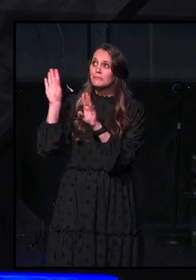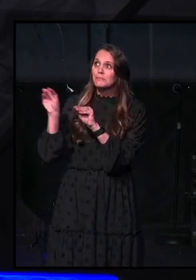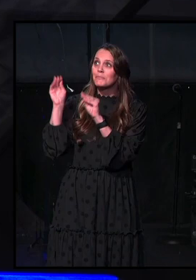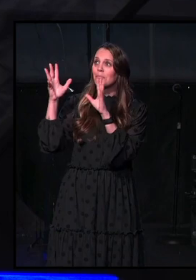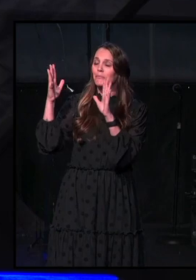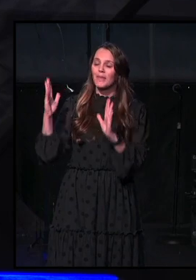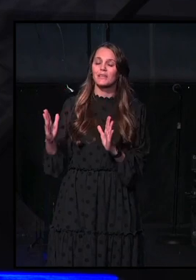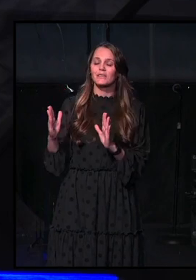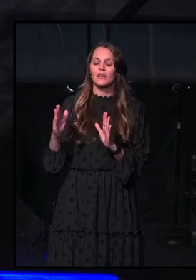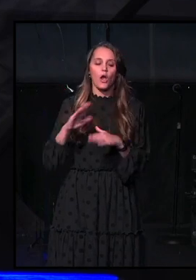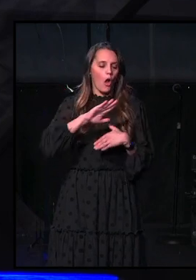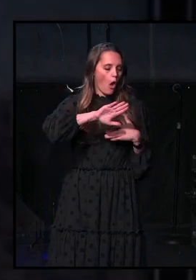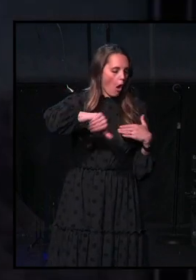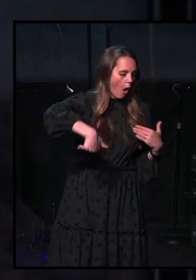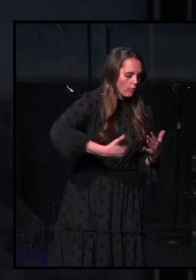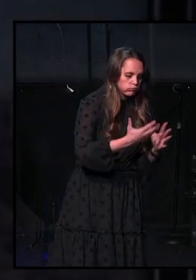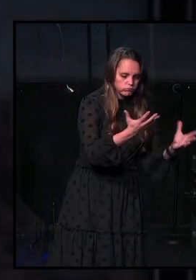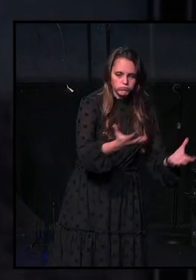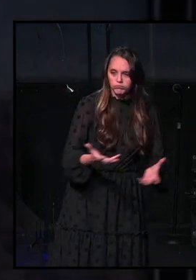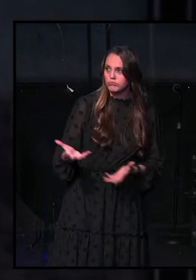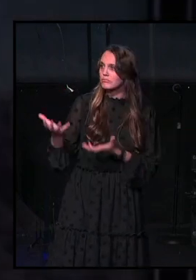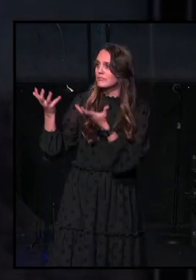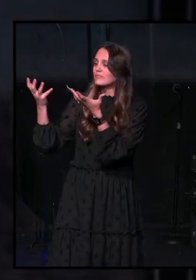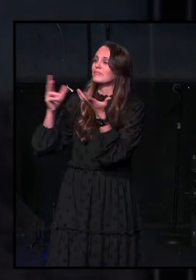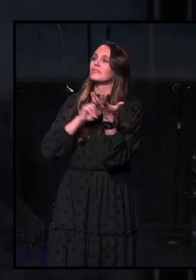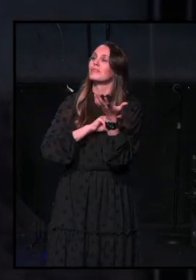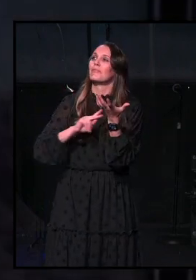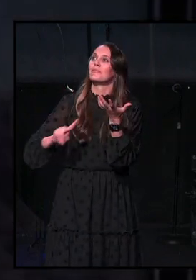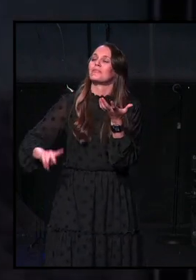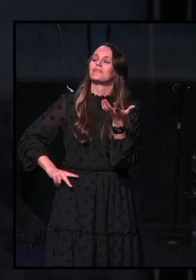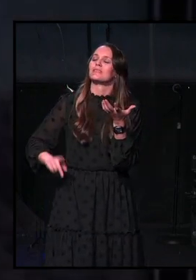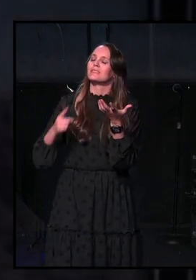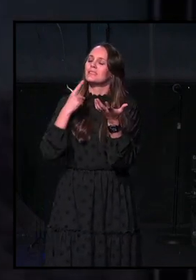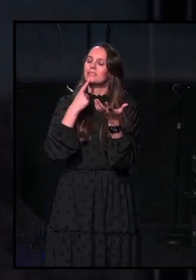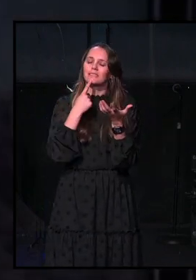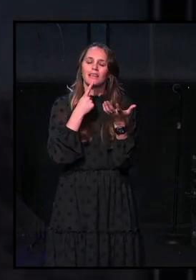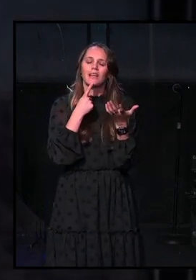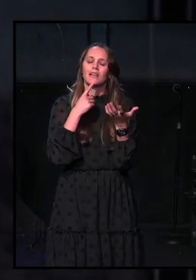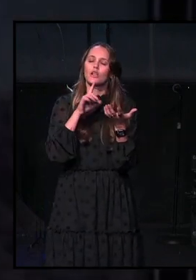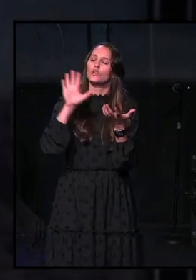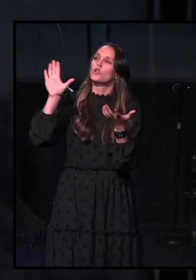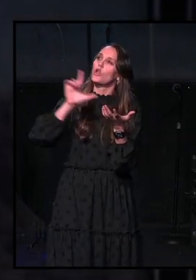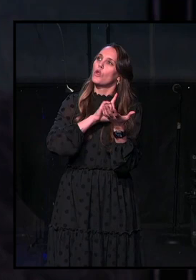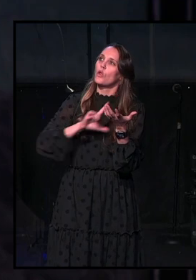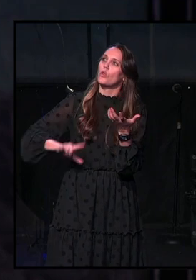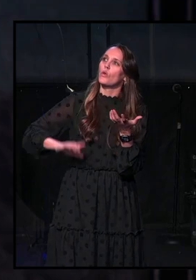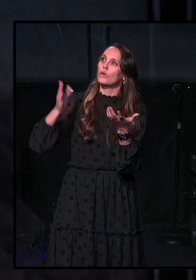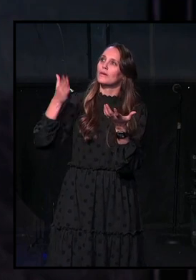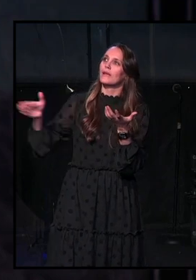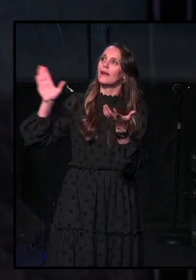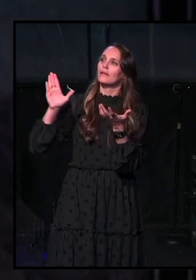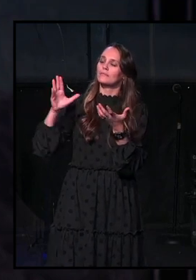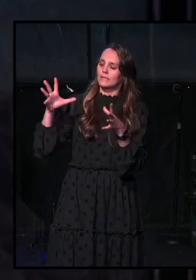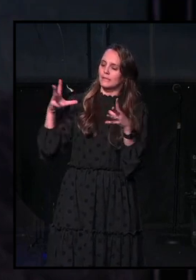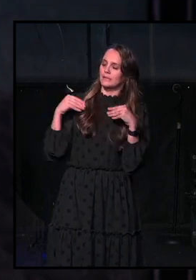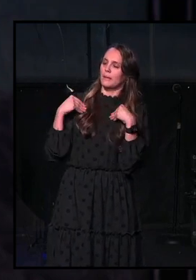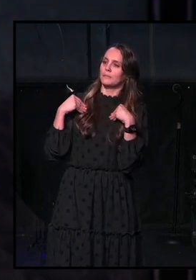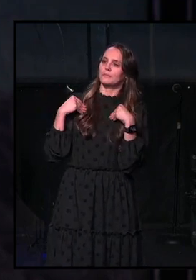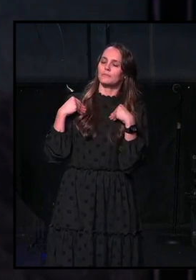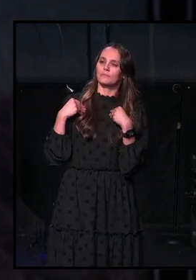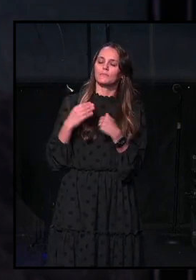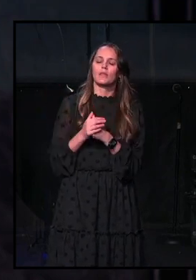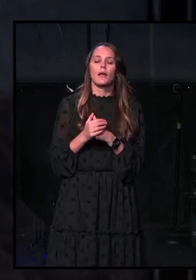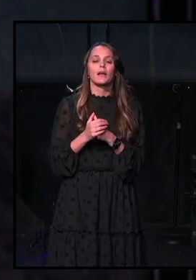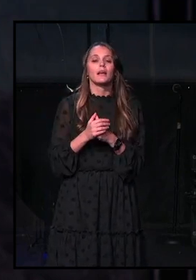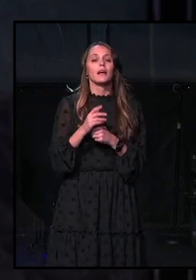gives all this to the king." And Arana also said to him, "May the Lord your God accept you." But King